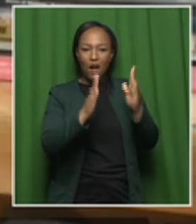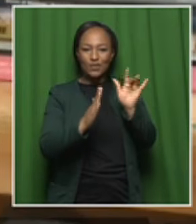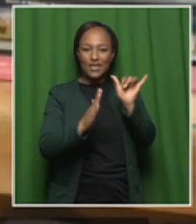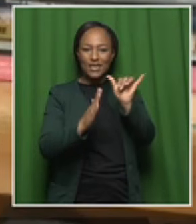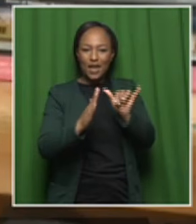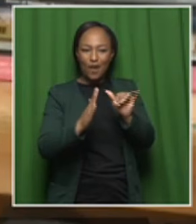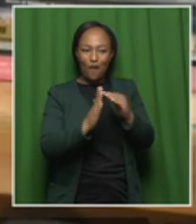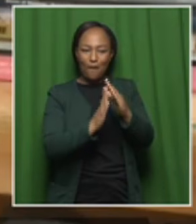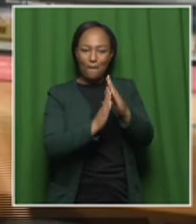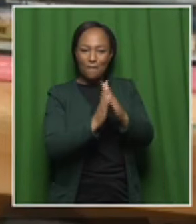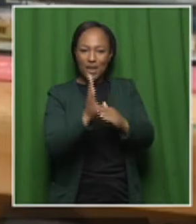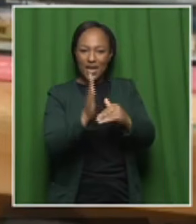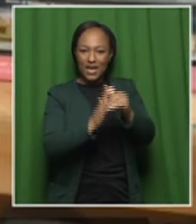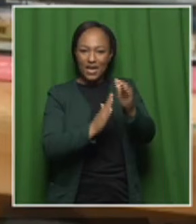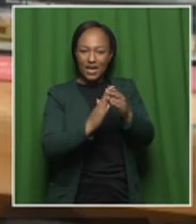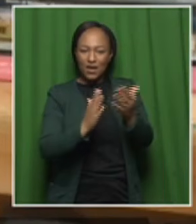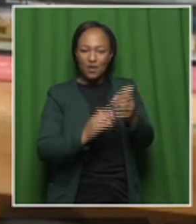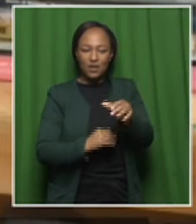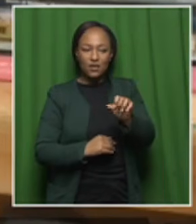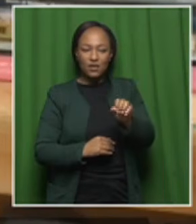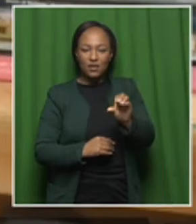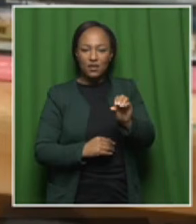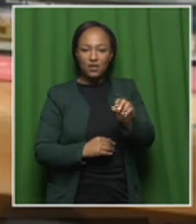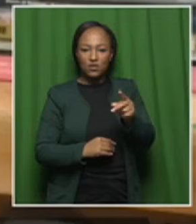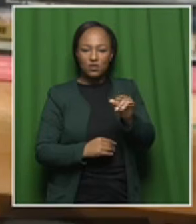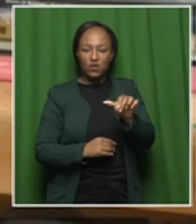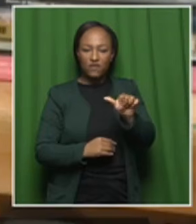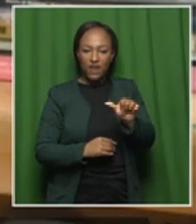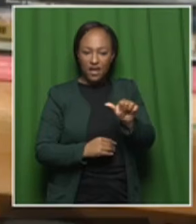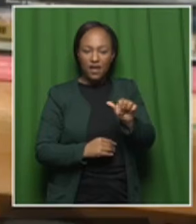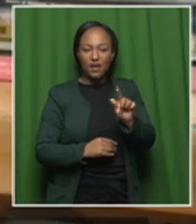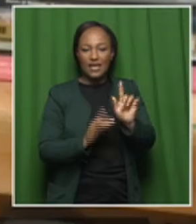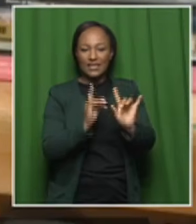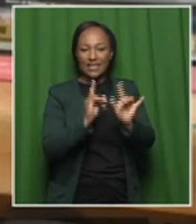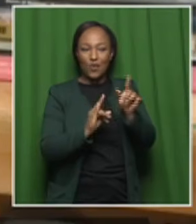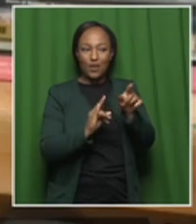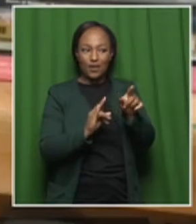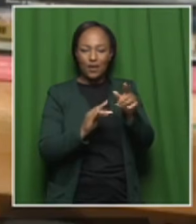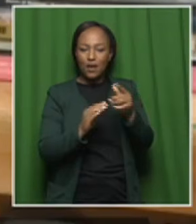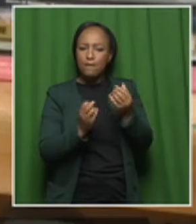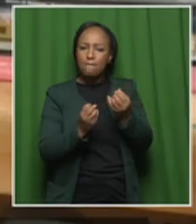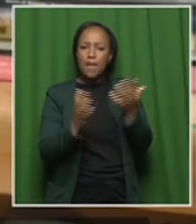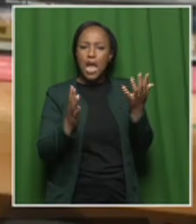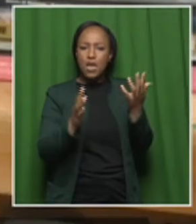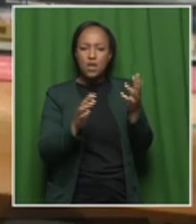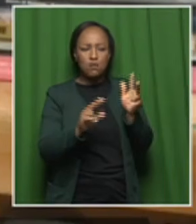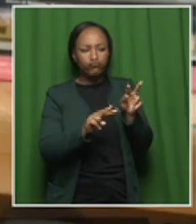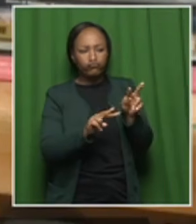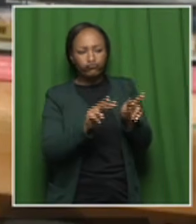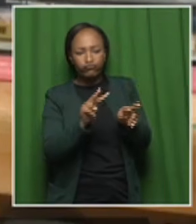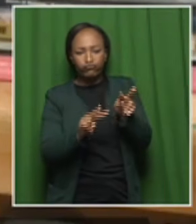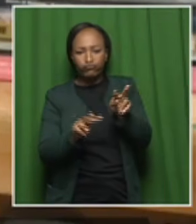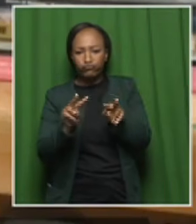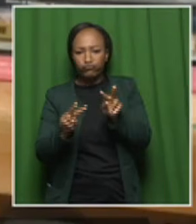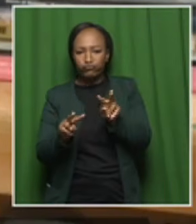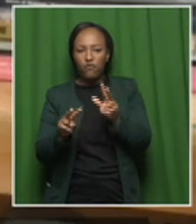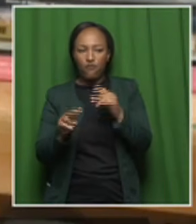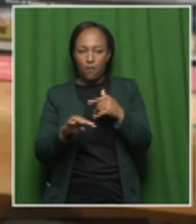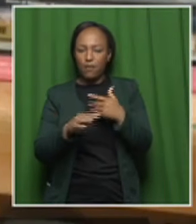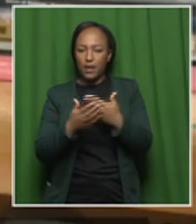I'm looking at like multiple sources to get the creative juices flowing.